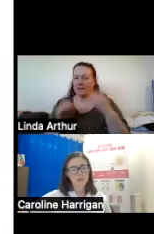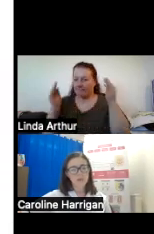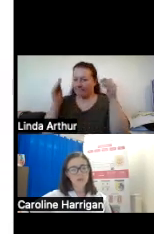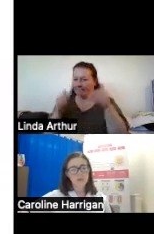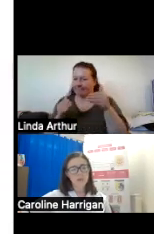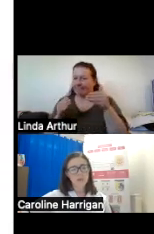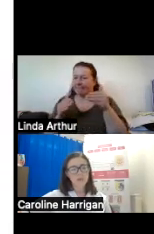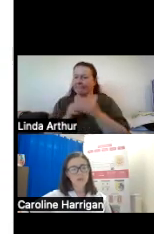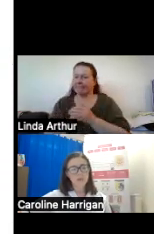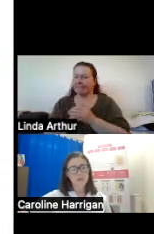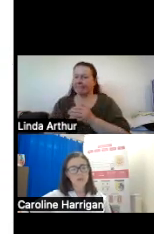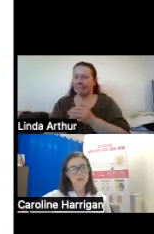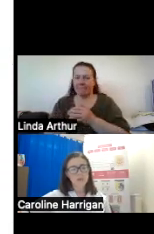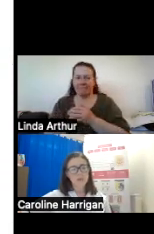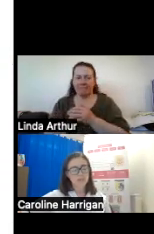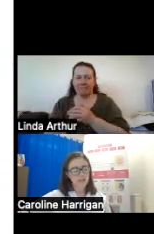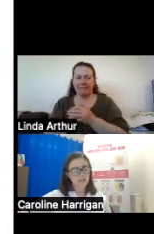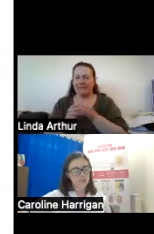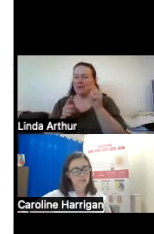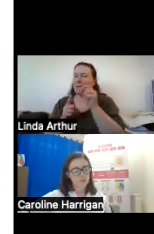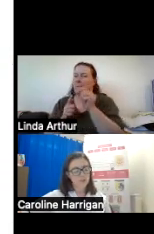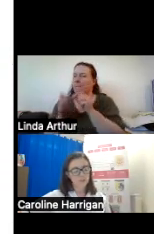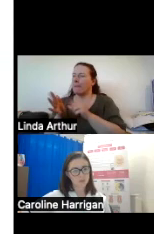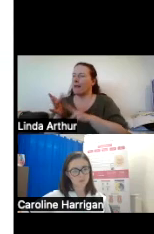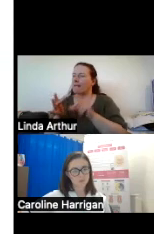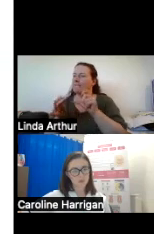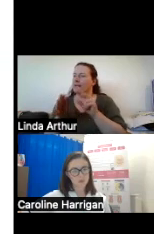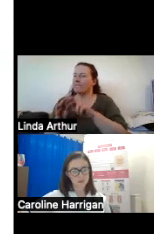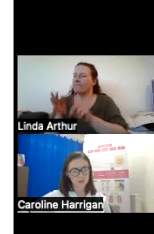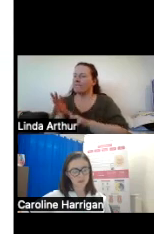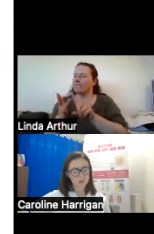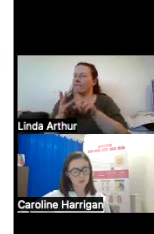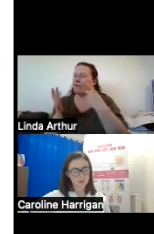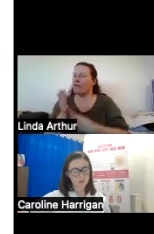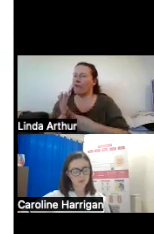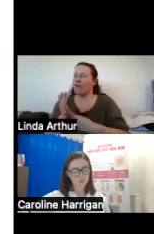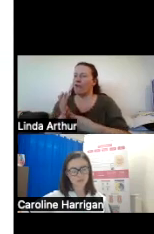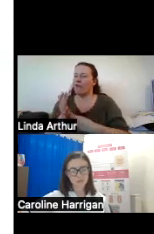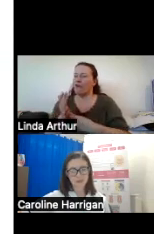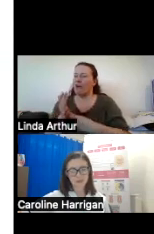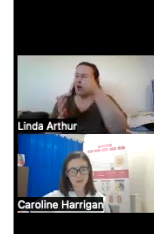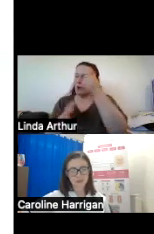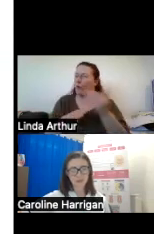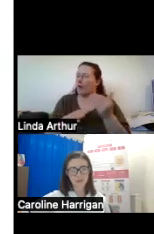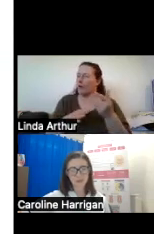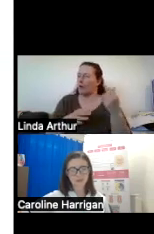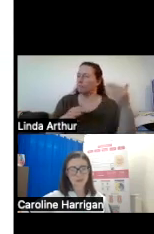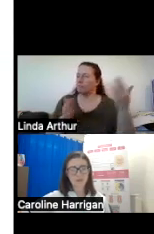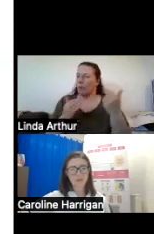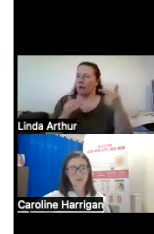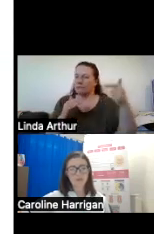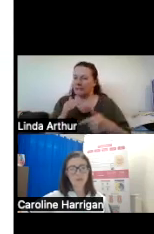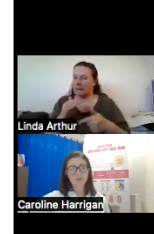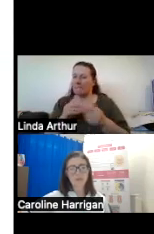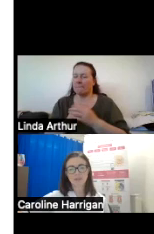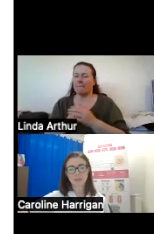on the pelvic floor itself. I know that the ones, the nurses coming after me is going to speak a wee bit more about this, but